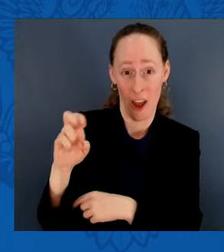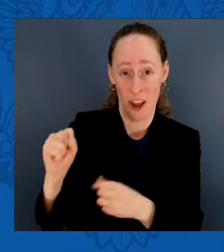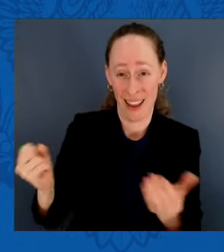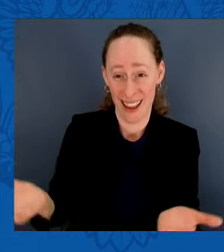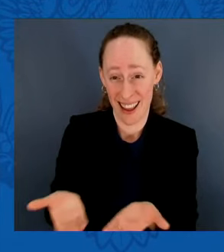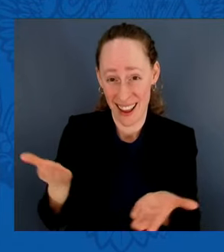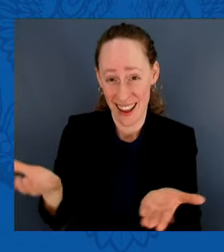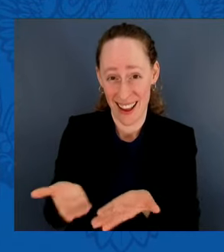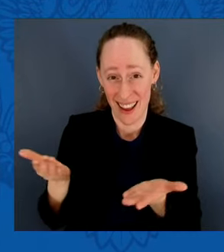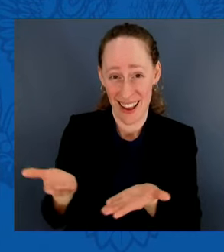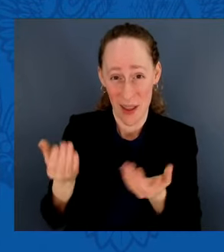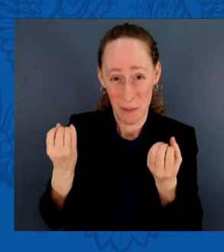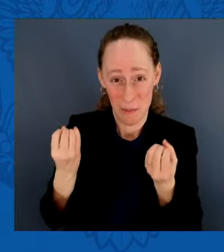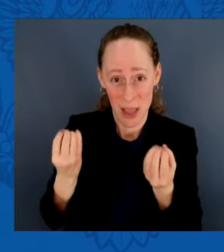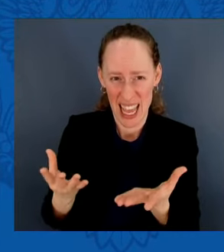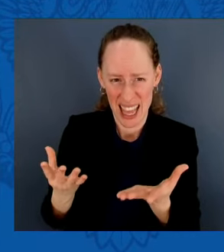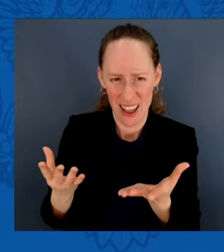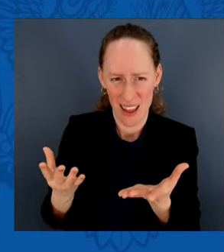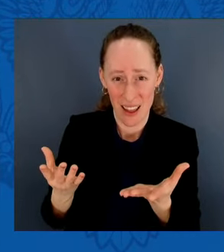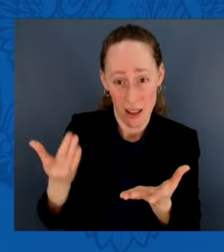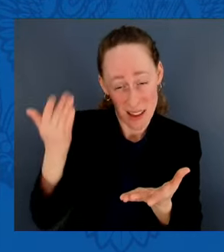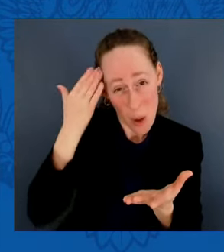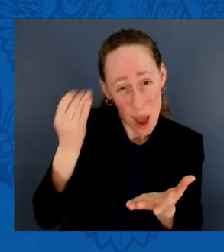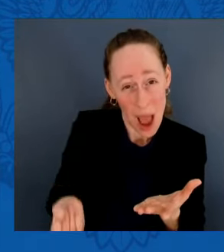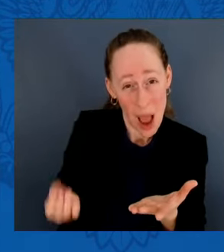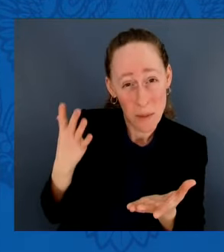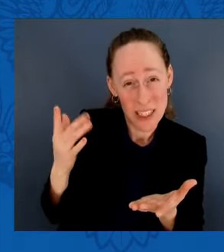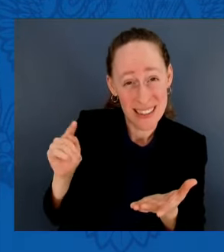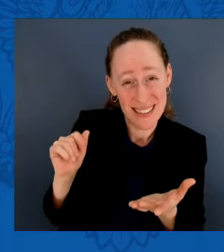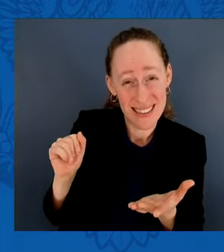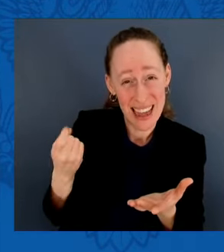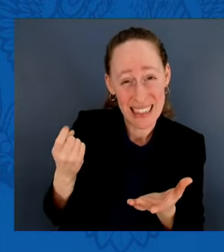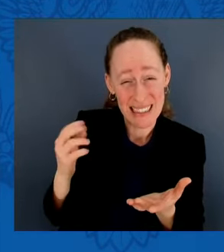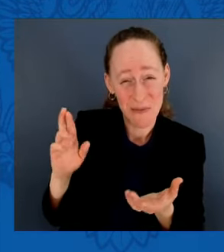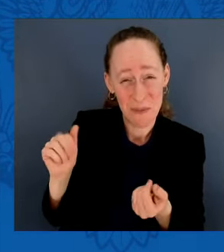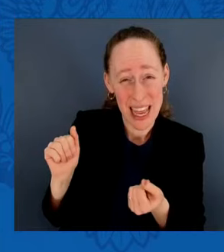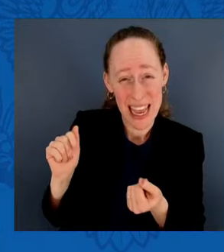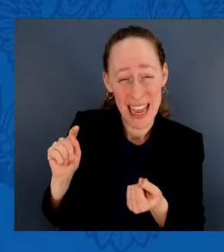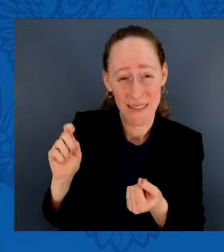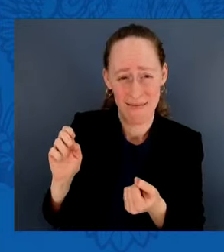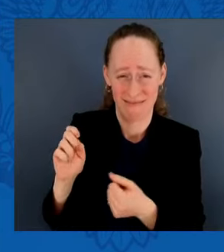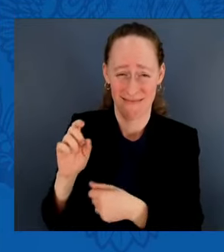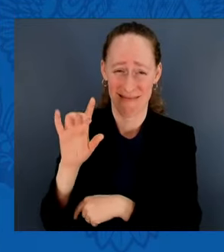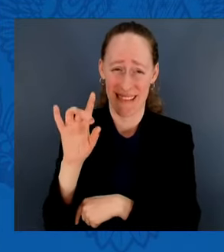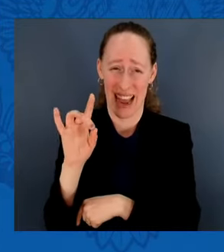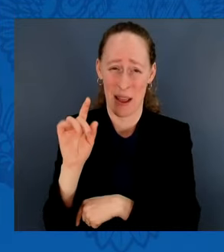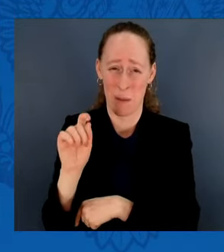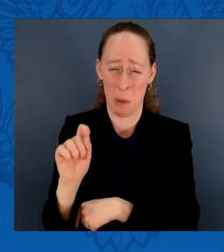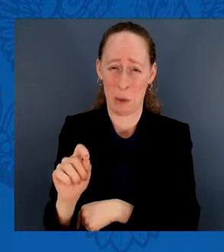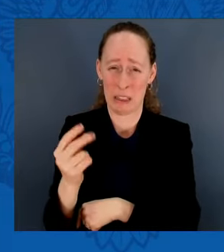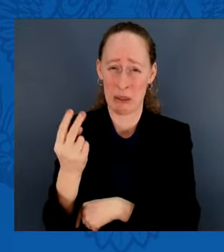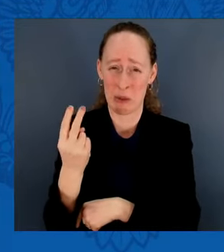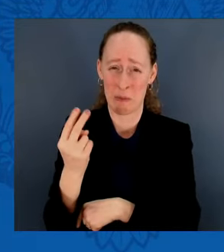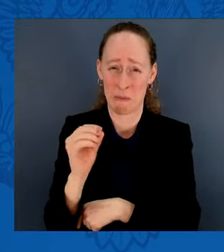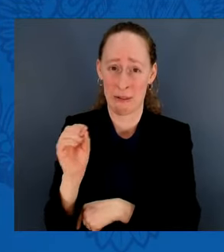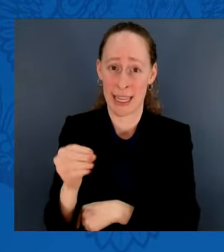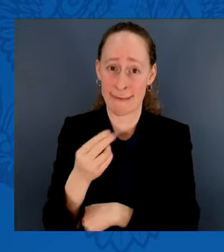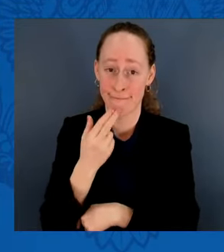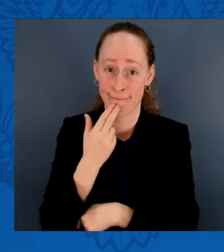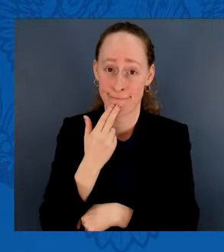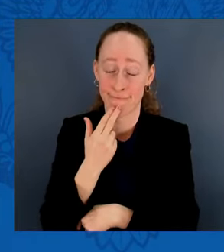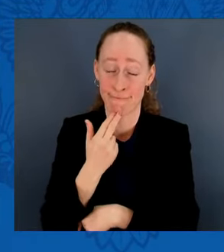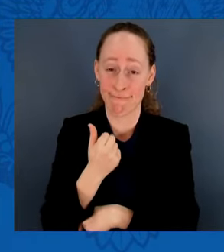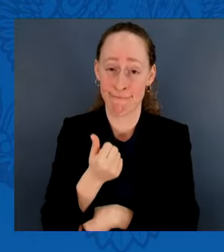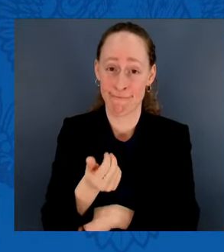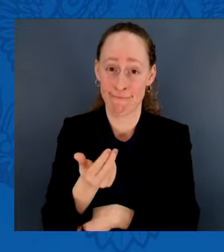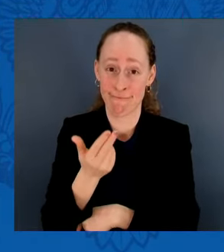They're making great sacrifices, 8.2%. That's far less than the vast majority of Americans pay.